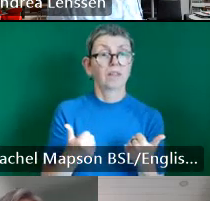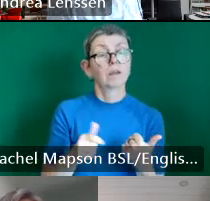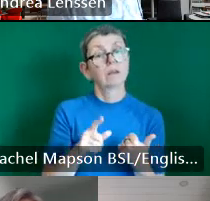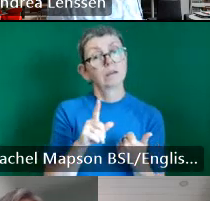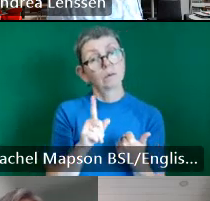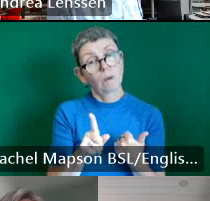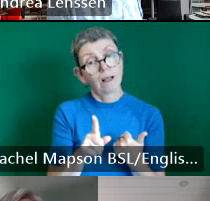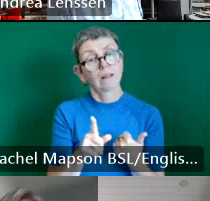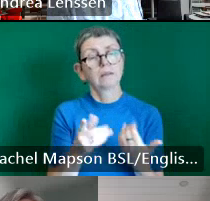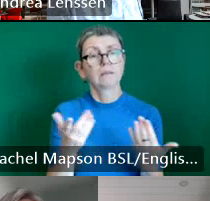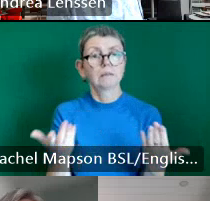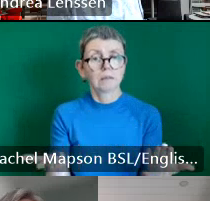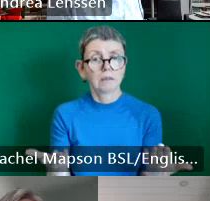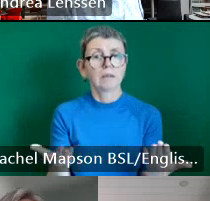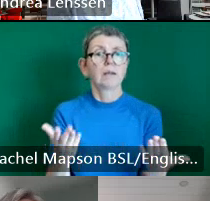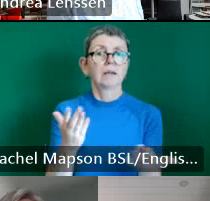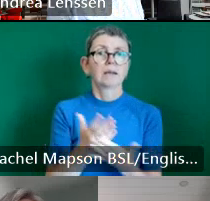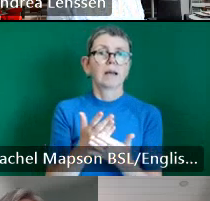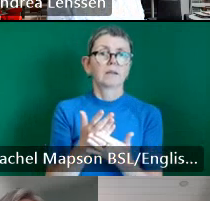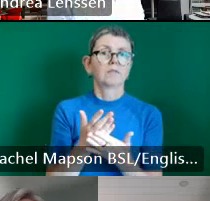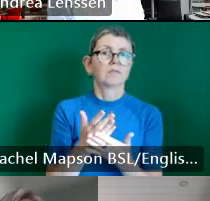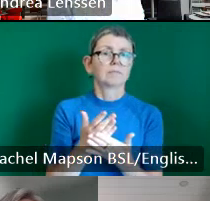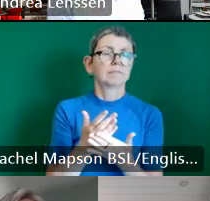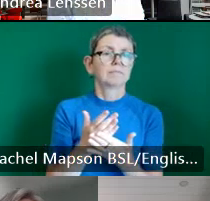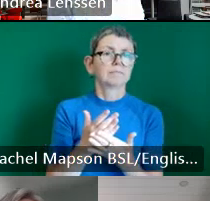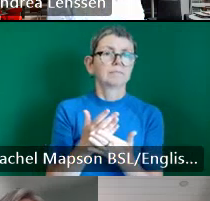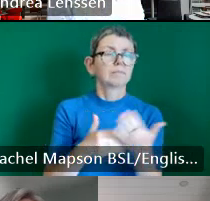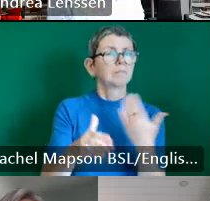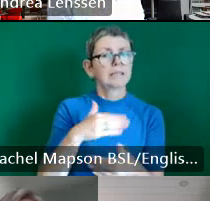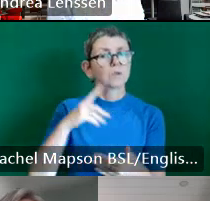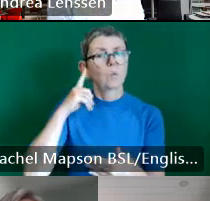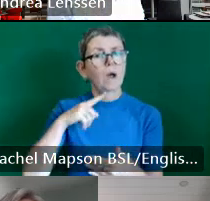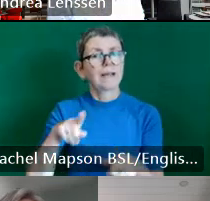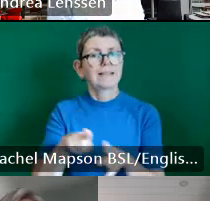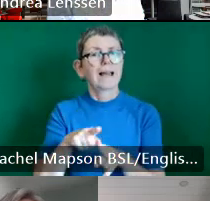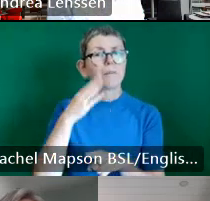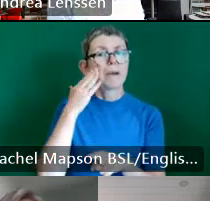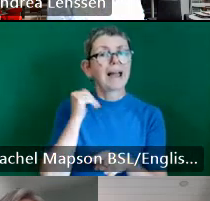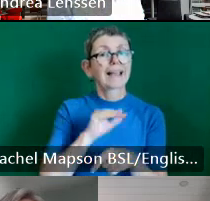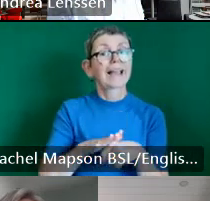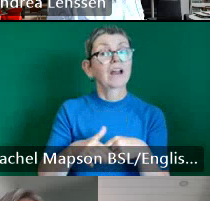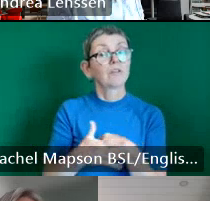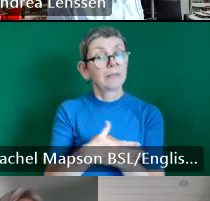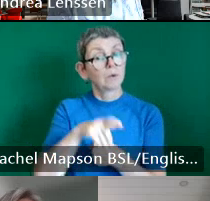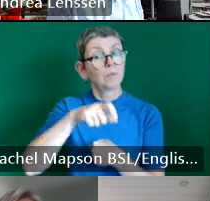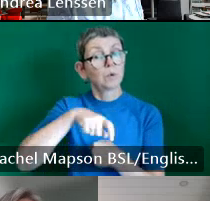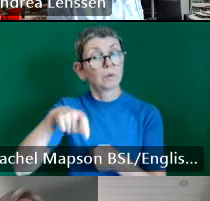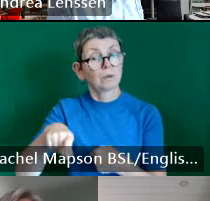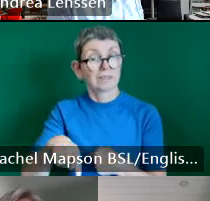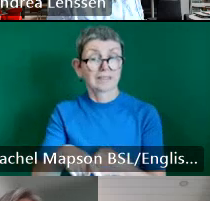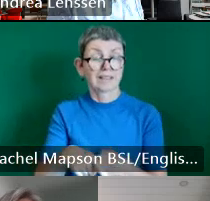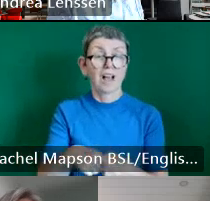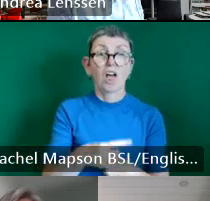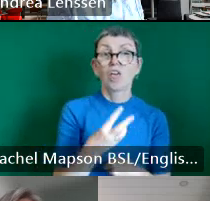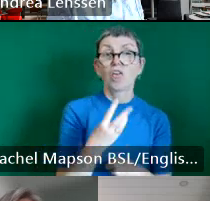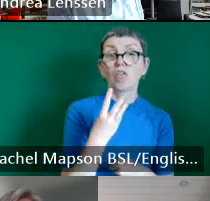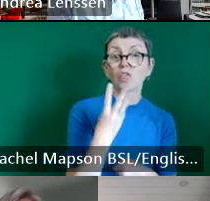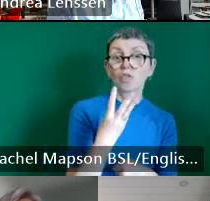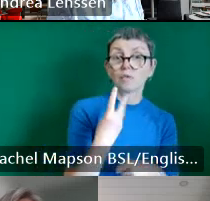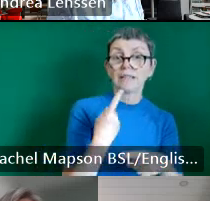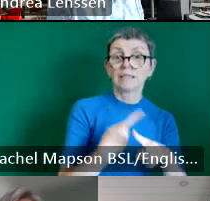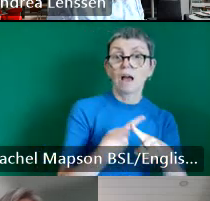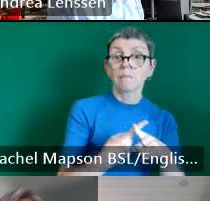it shows that mixed white and Black Caribbean pupils were nearly 3 times as likely to be permanently excluded than their white